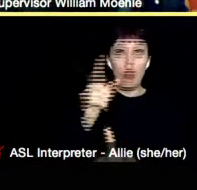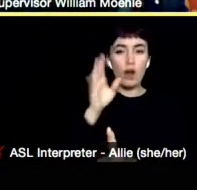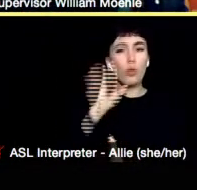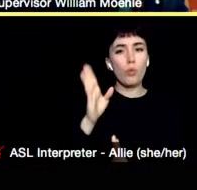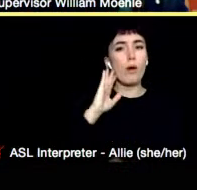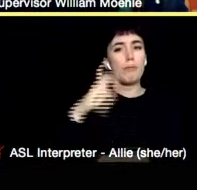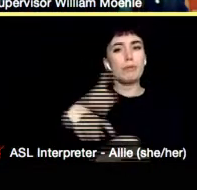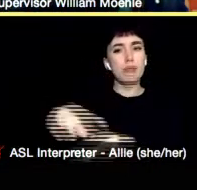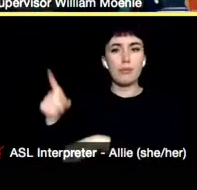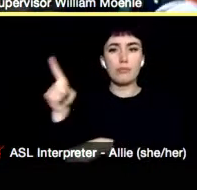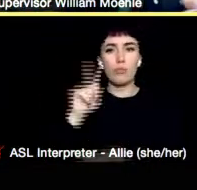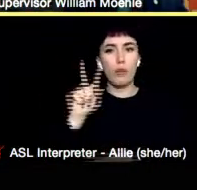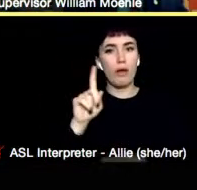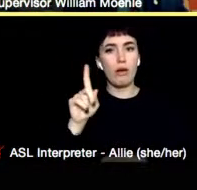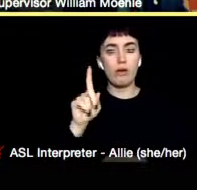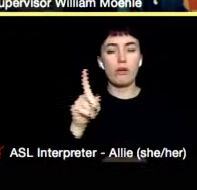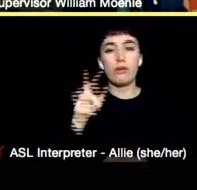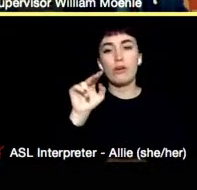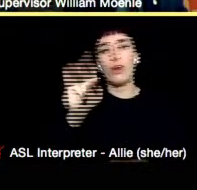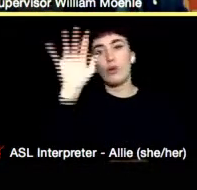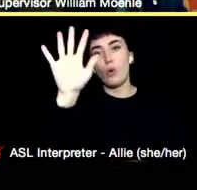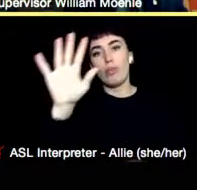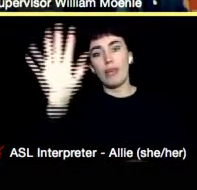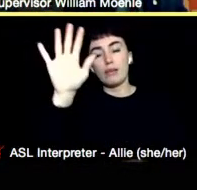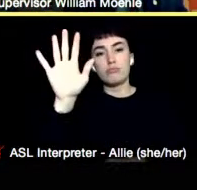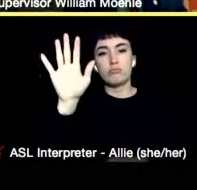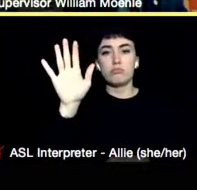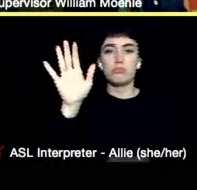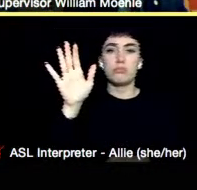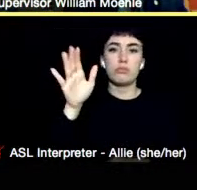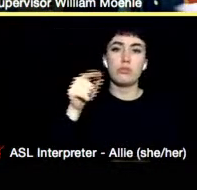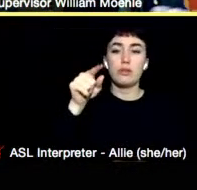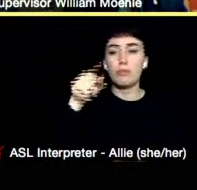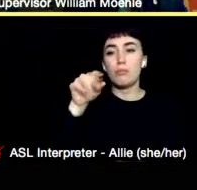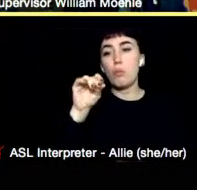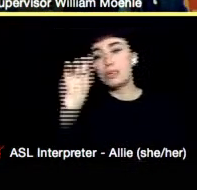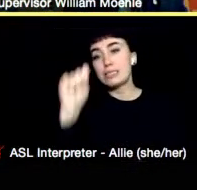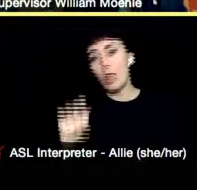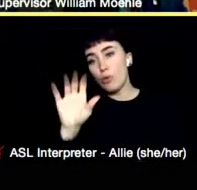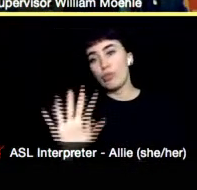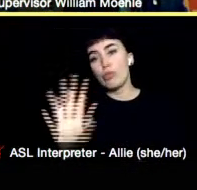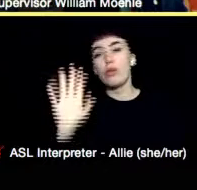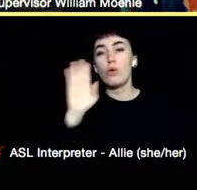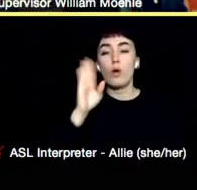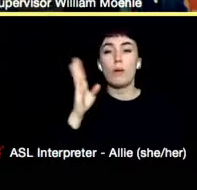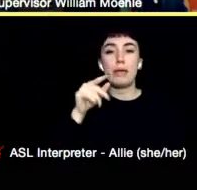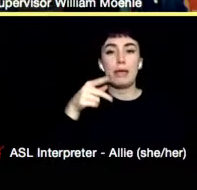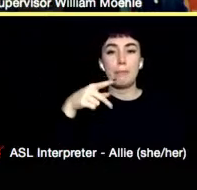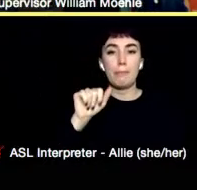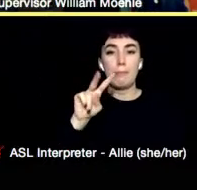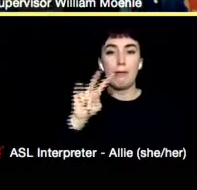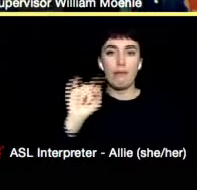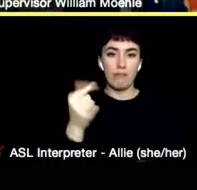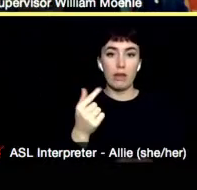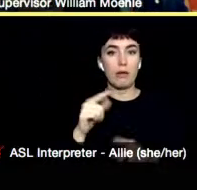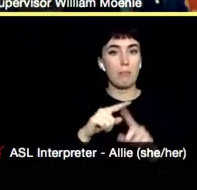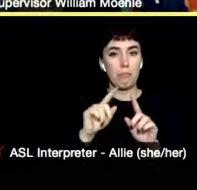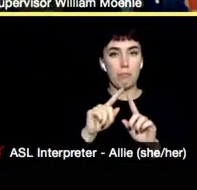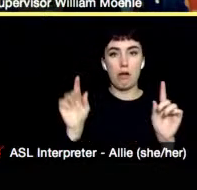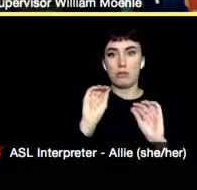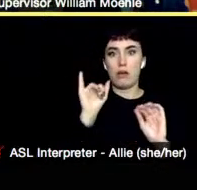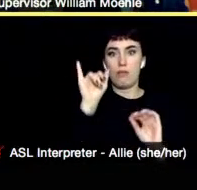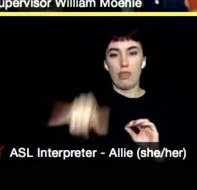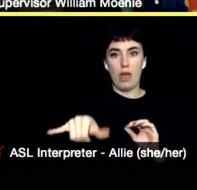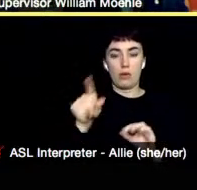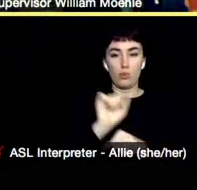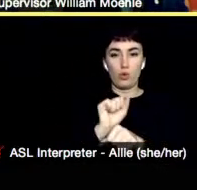you're going to be up the north end, down farther to the south end, you're going to be paving, but none of that